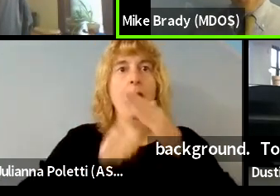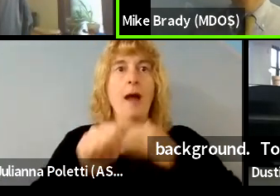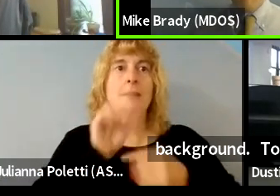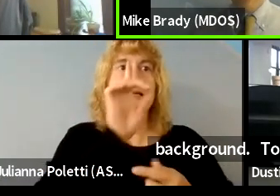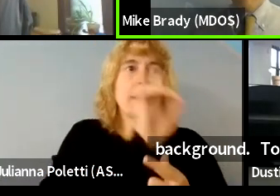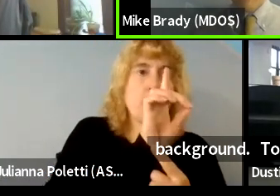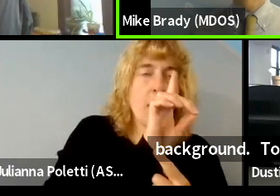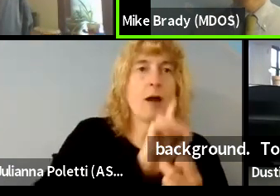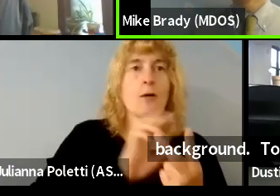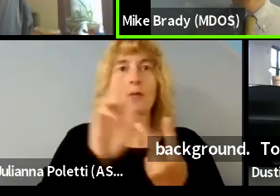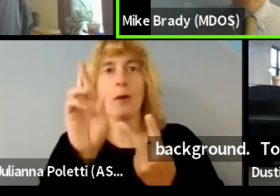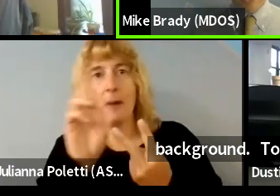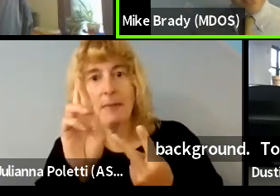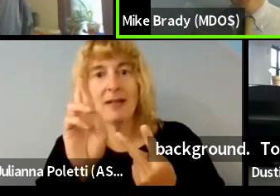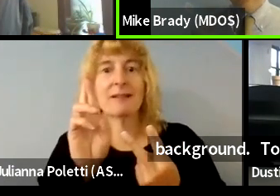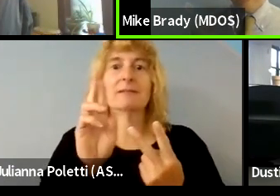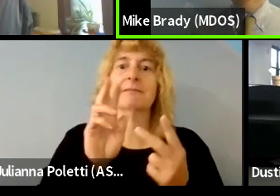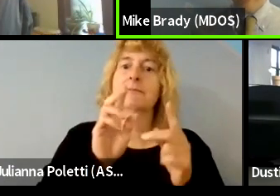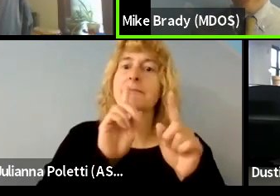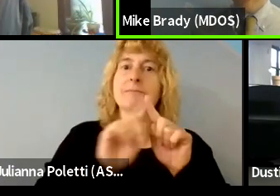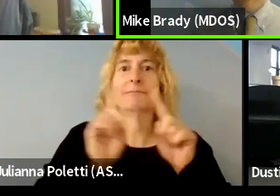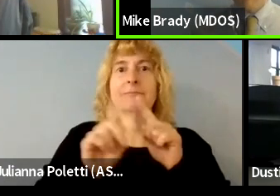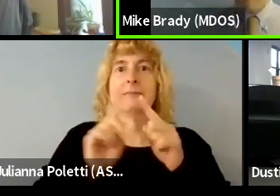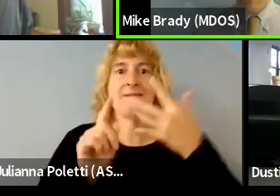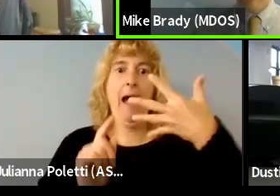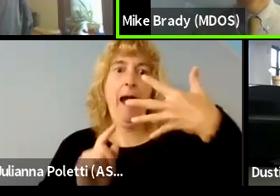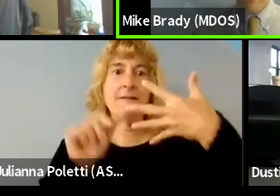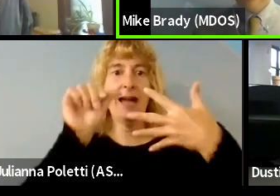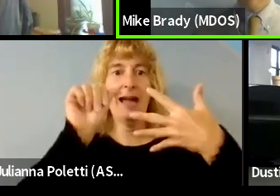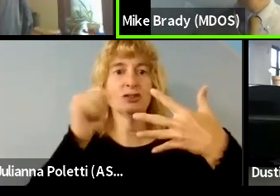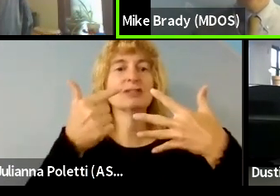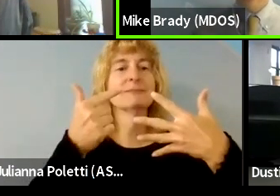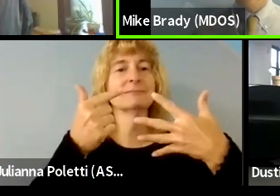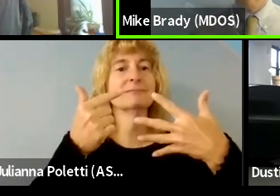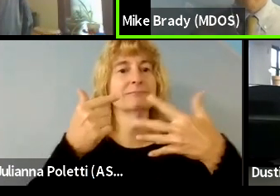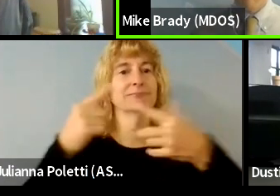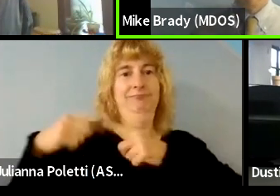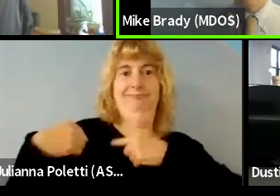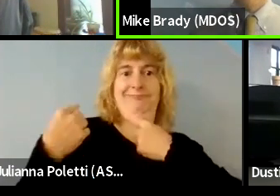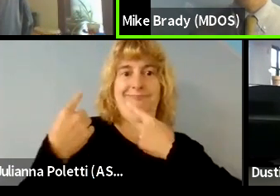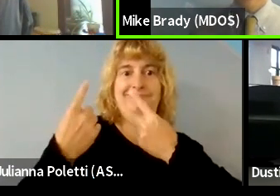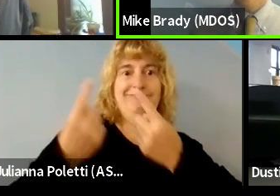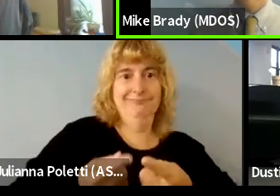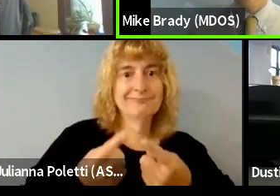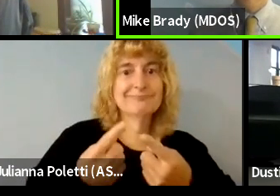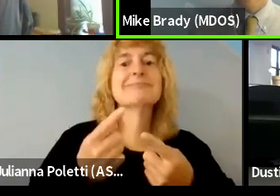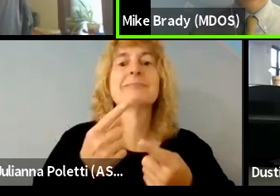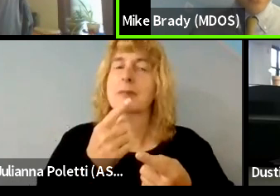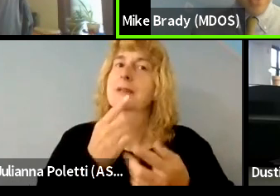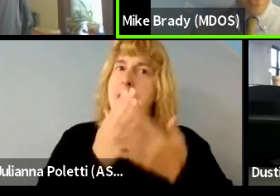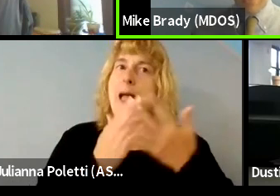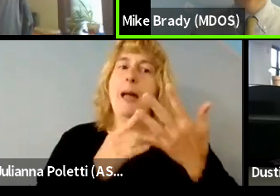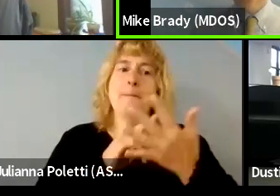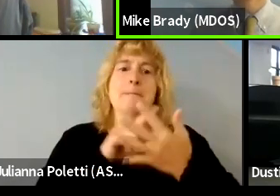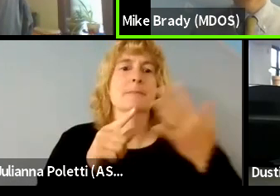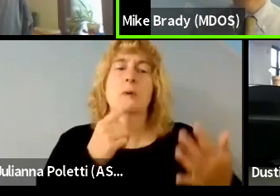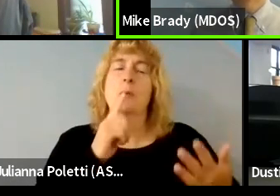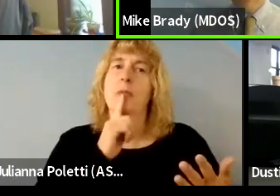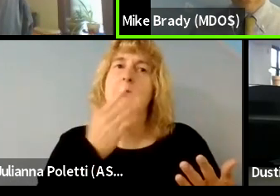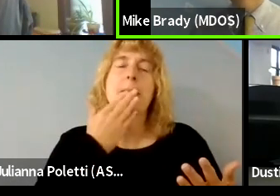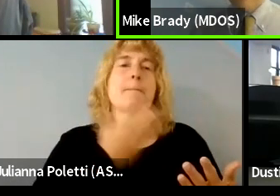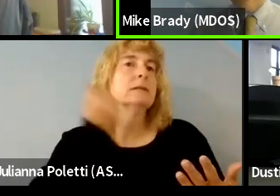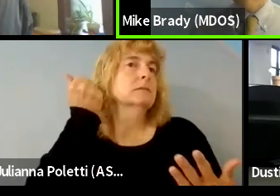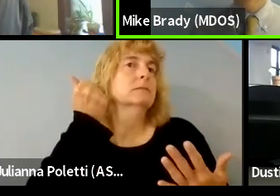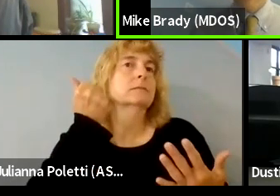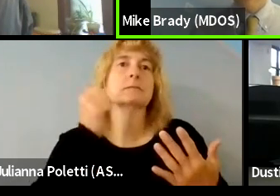alike, again, 5 different AGs. And, he's certainly some of the very best of the professionalized civil service that